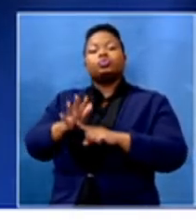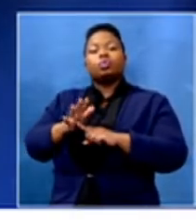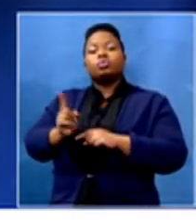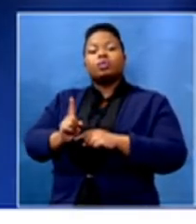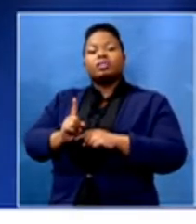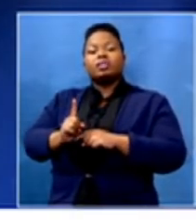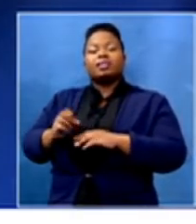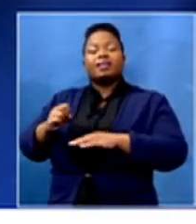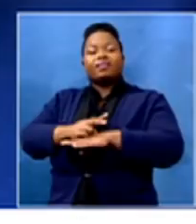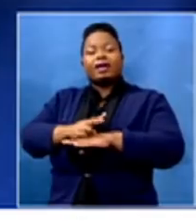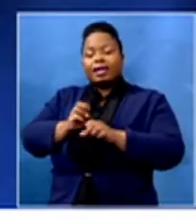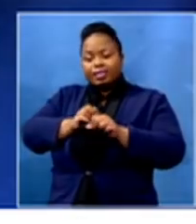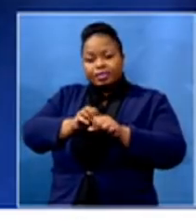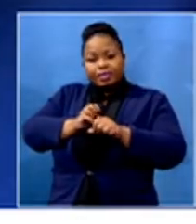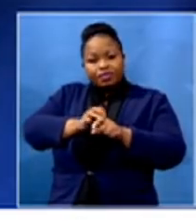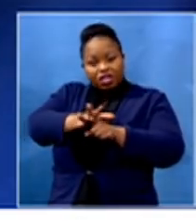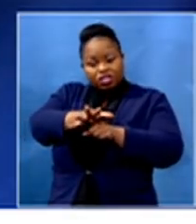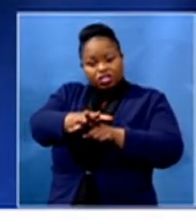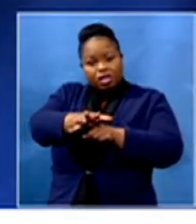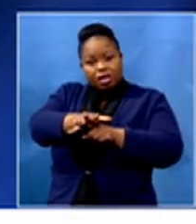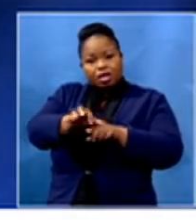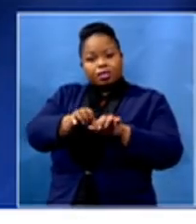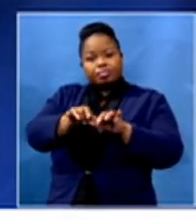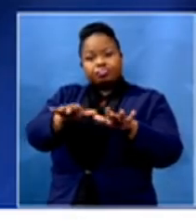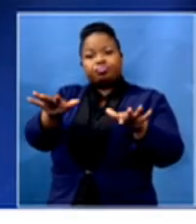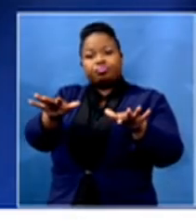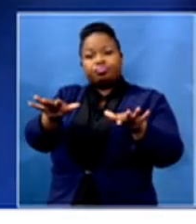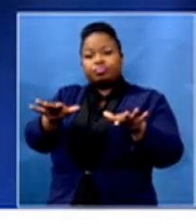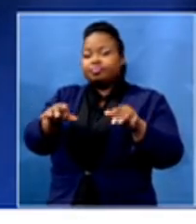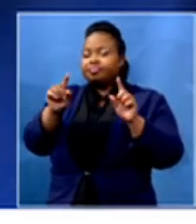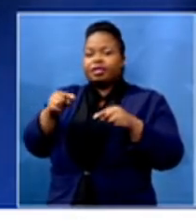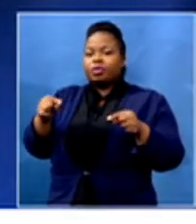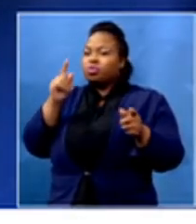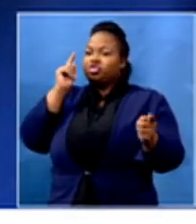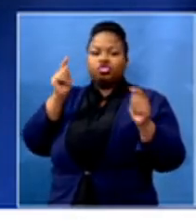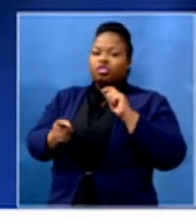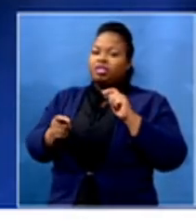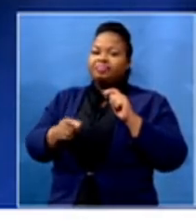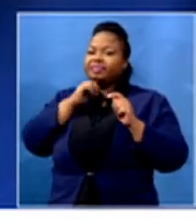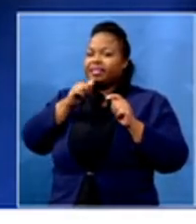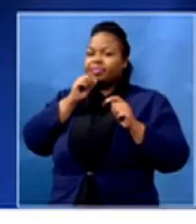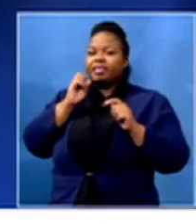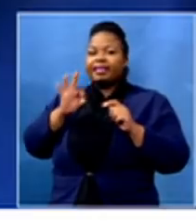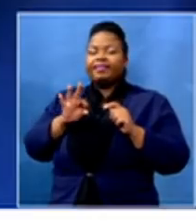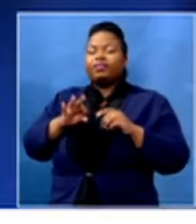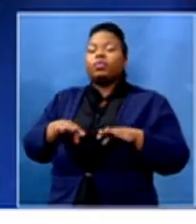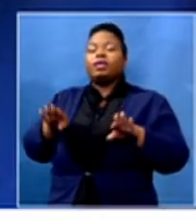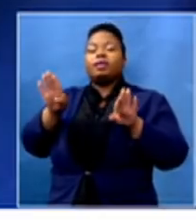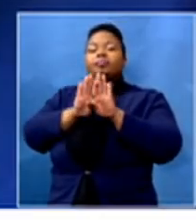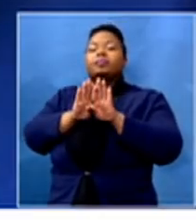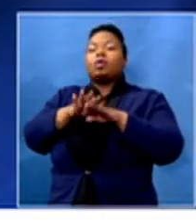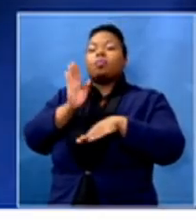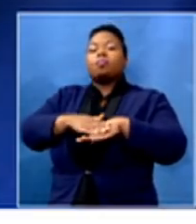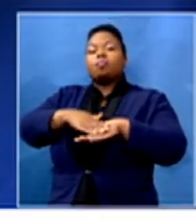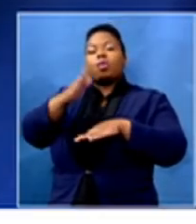viral infection, the pandemic, would not change too much even if we extended the lockdown at